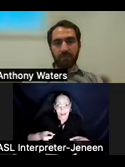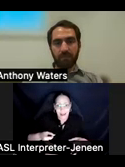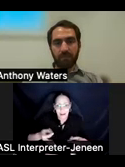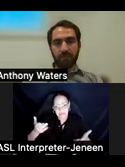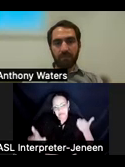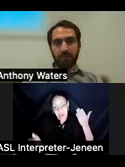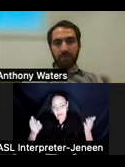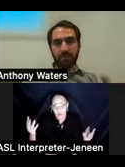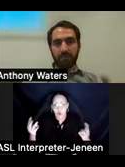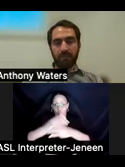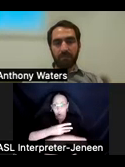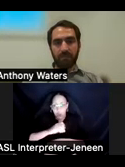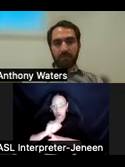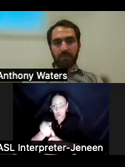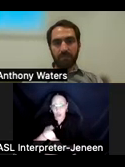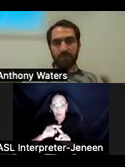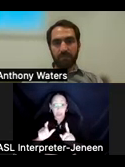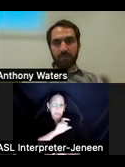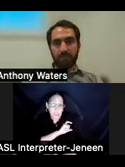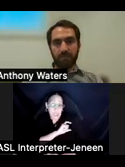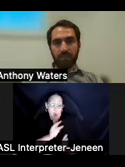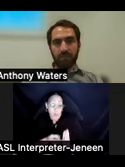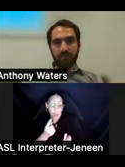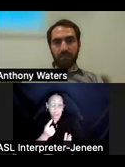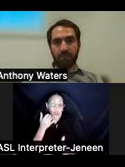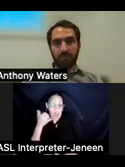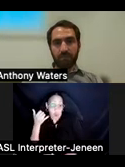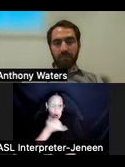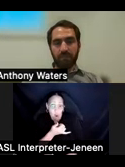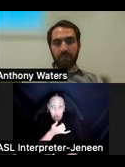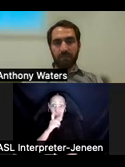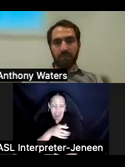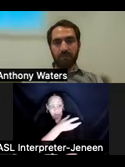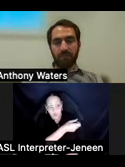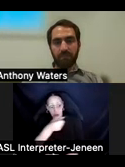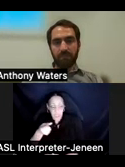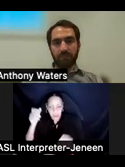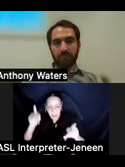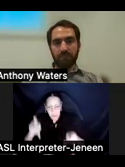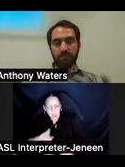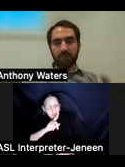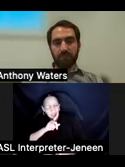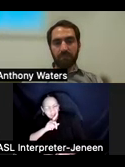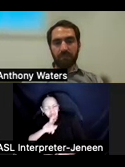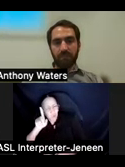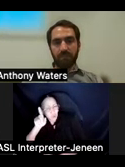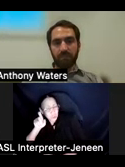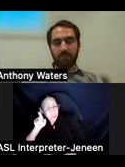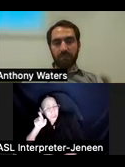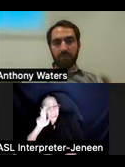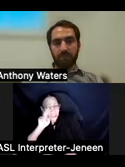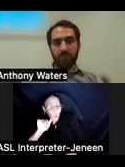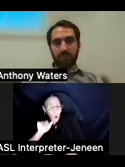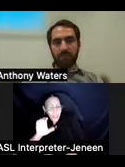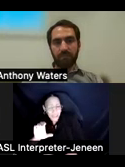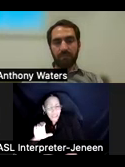things worse, but the police told us once we call, they have to take the person. Is that true in NYC? If